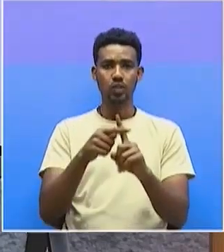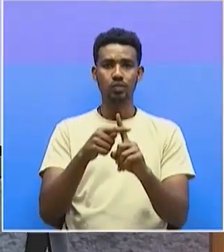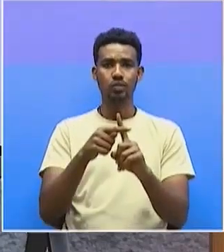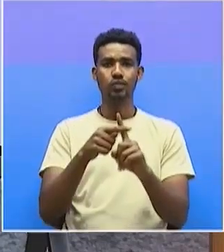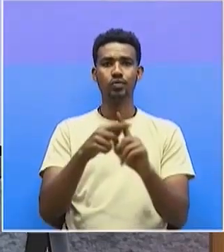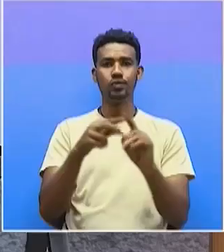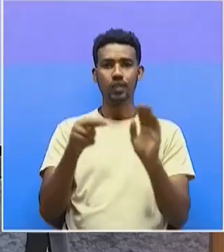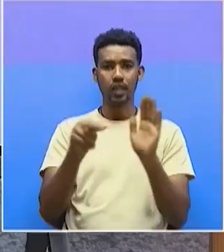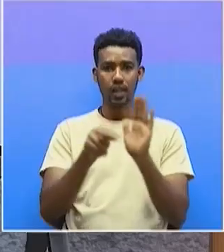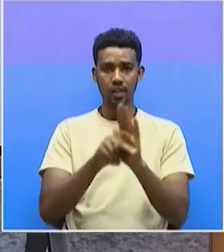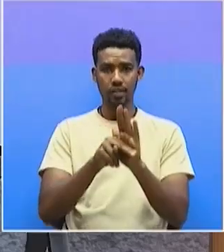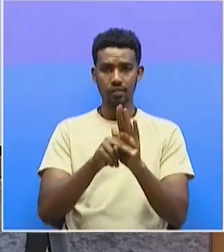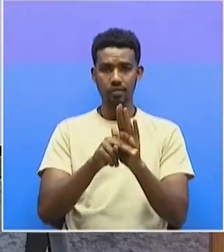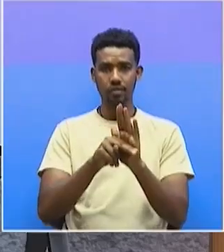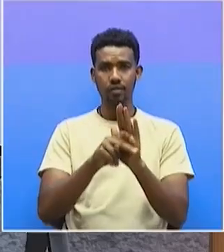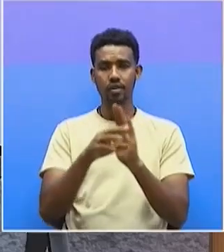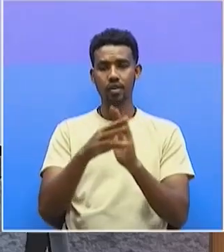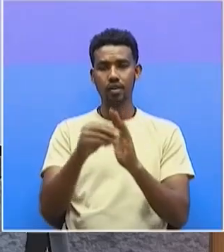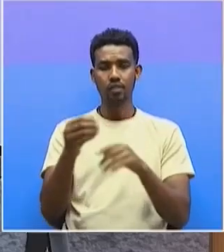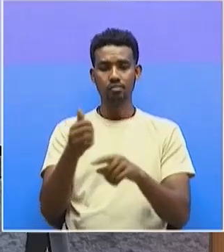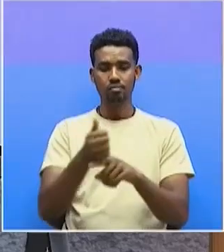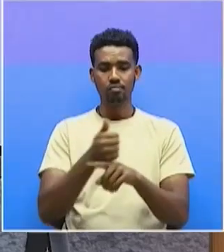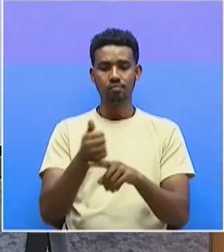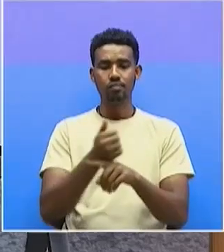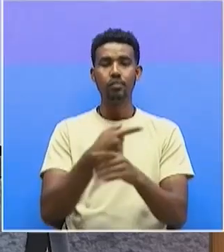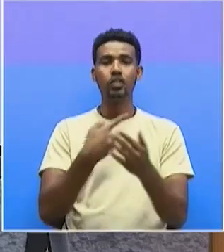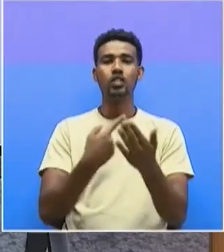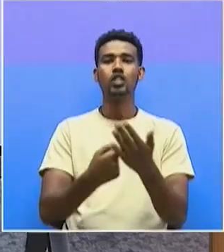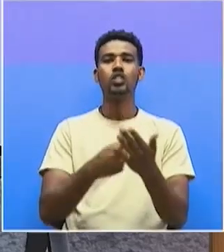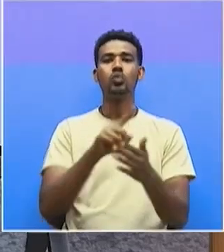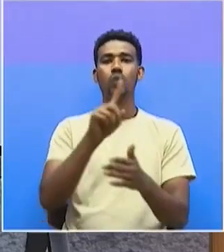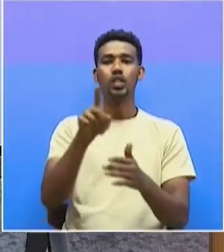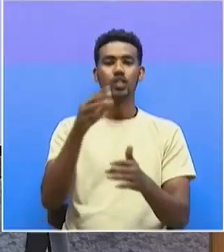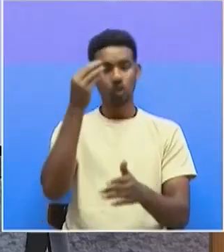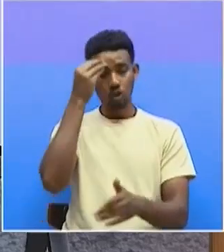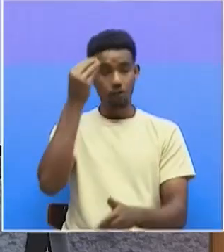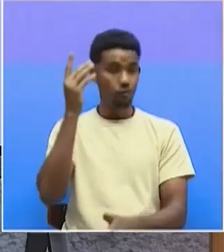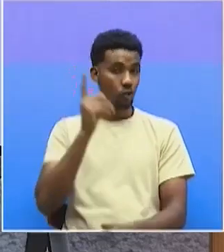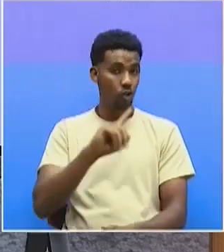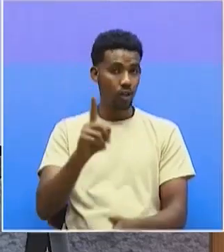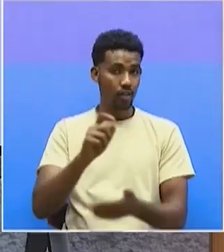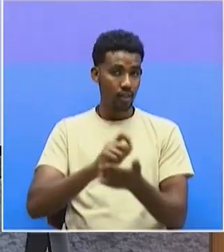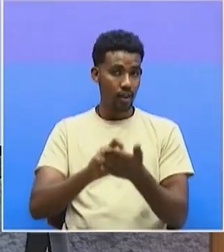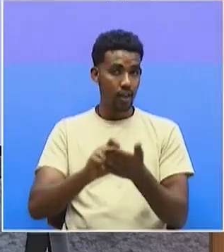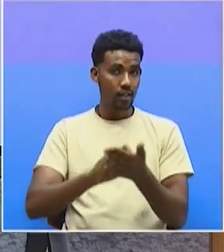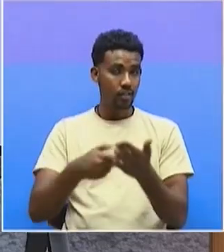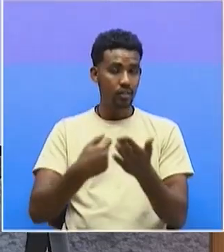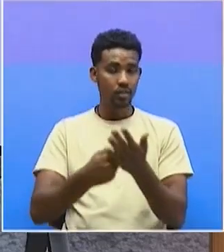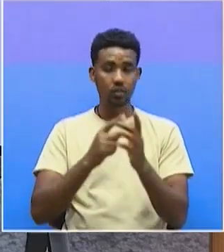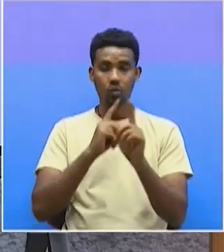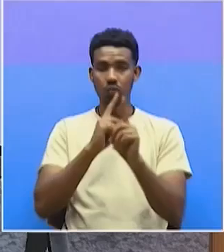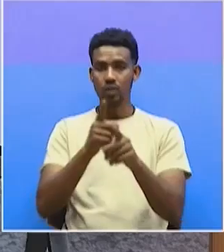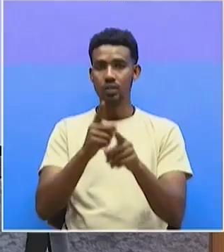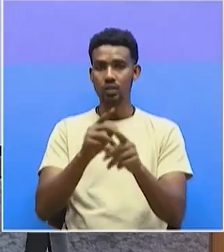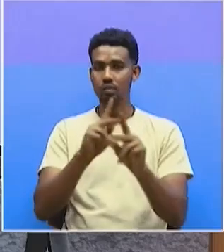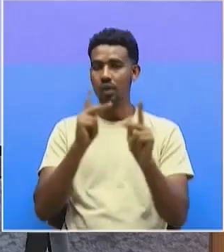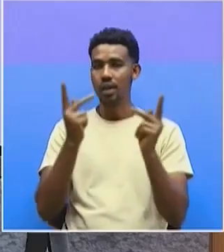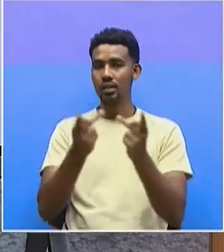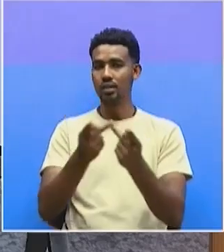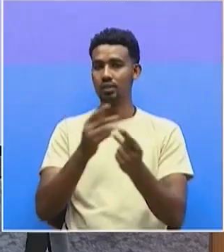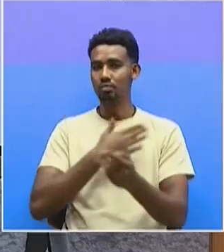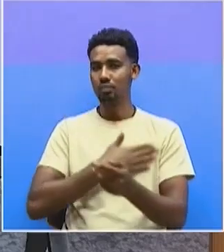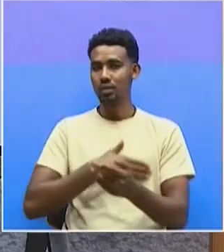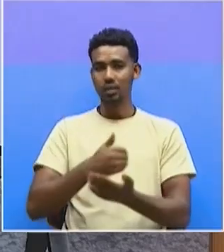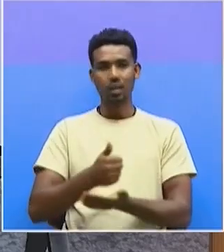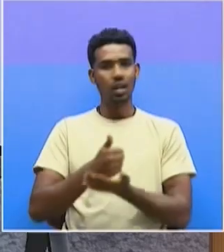negative forms, and you can practice these questions. Don't forget to write these questions. Parents, please help